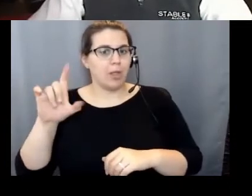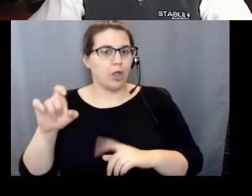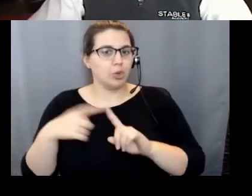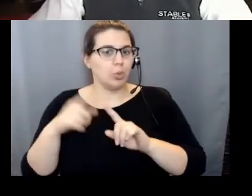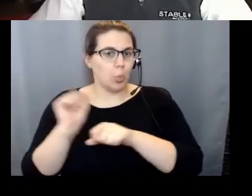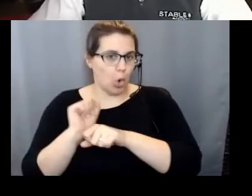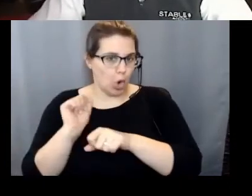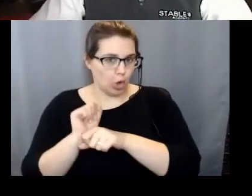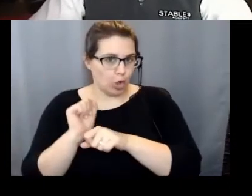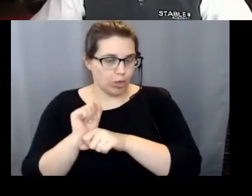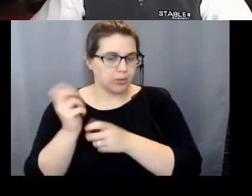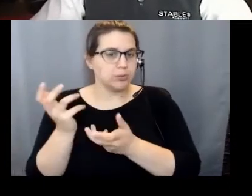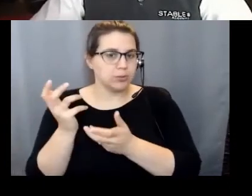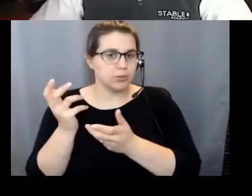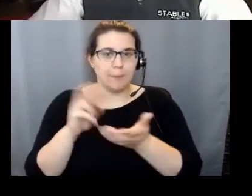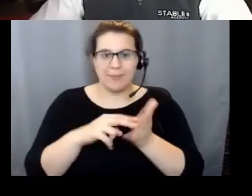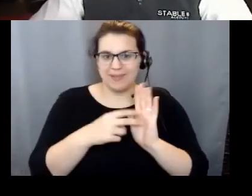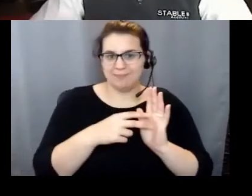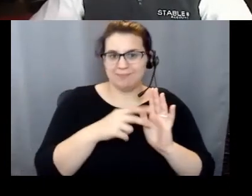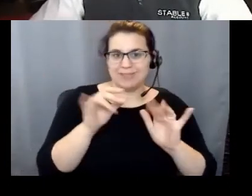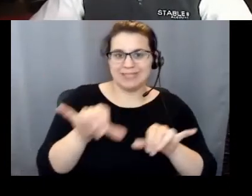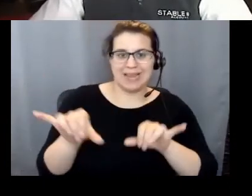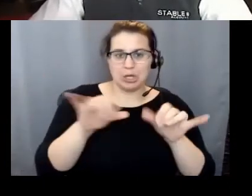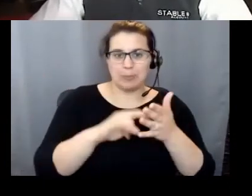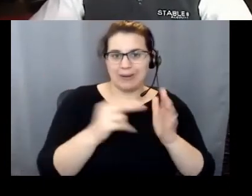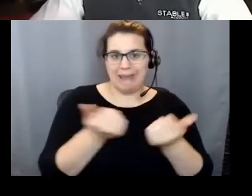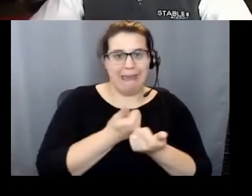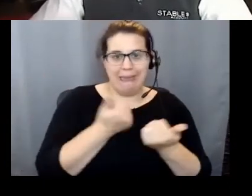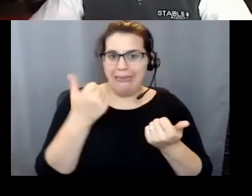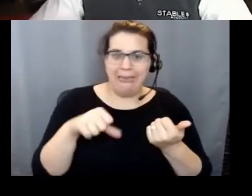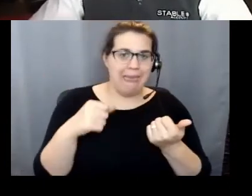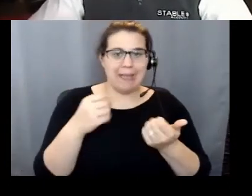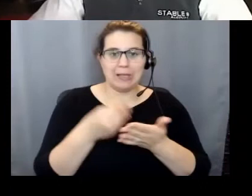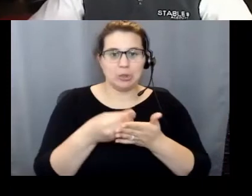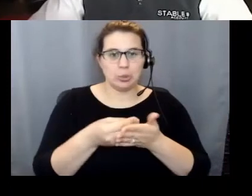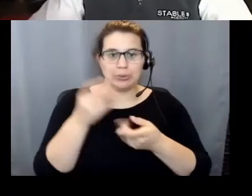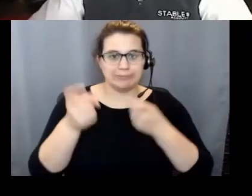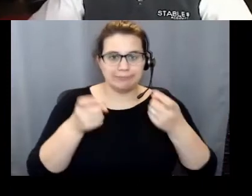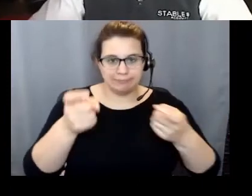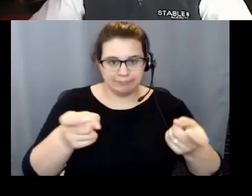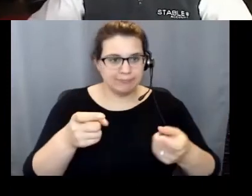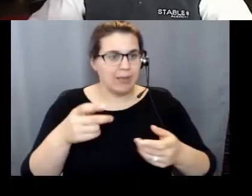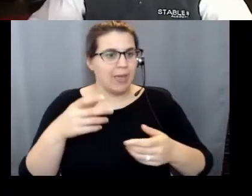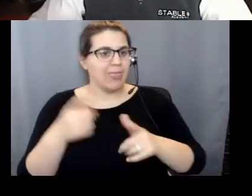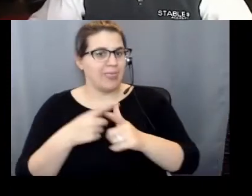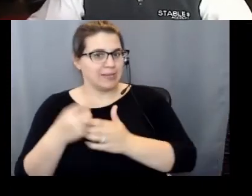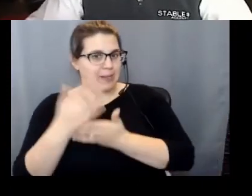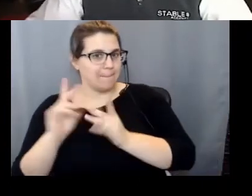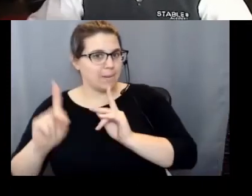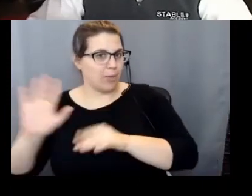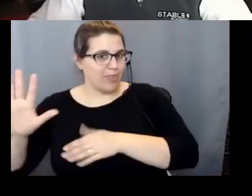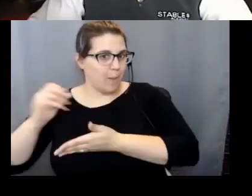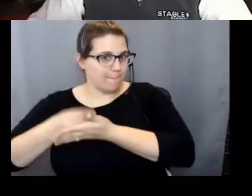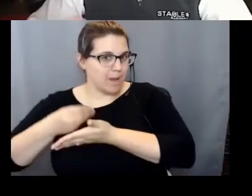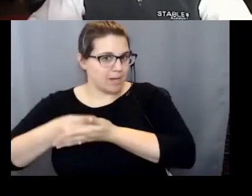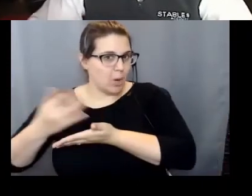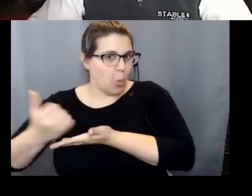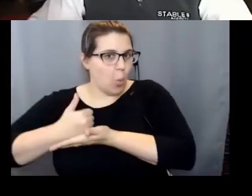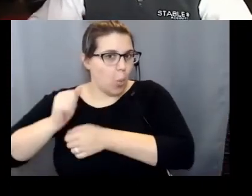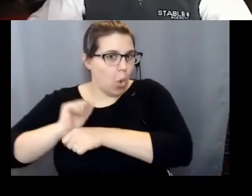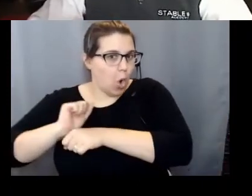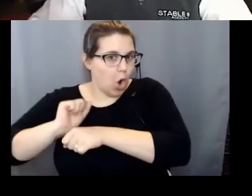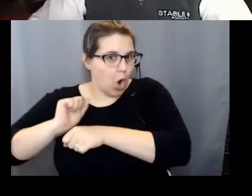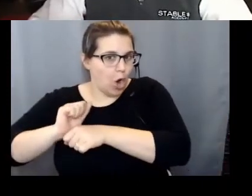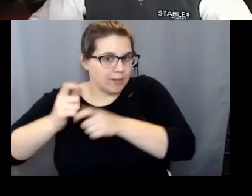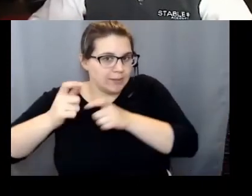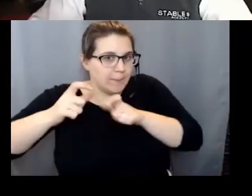and an able to work specifically is individuals contributing their income to the plan. This would be the individual